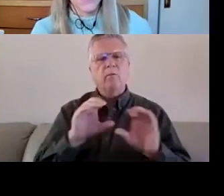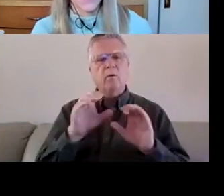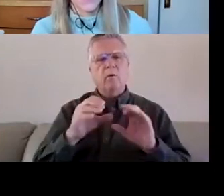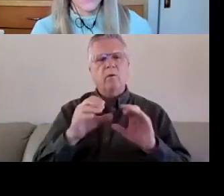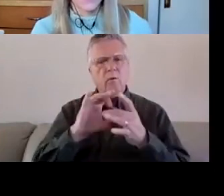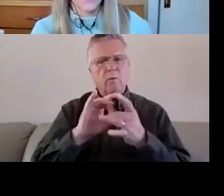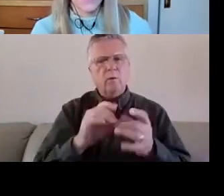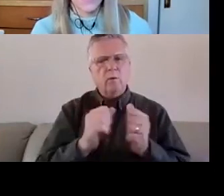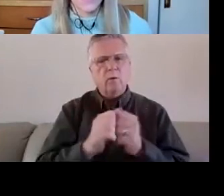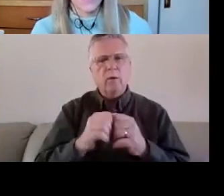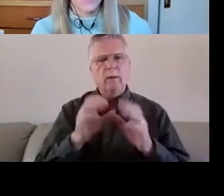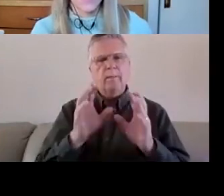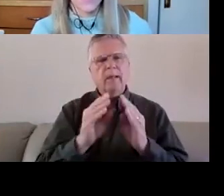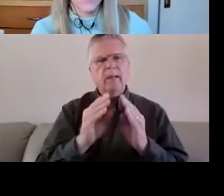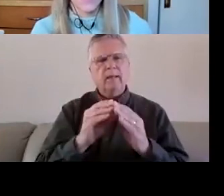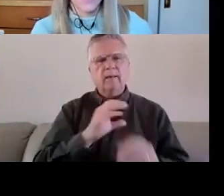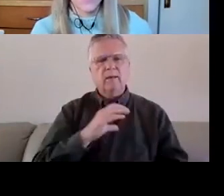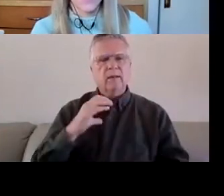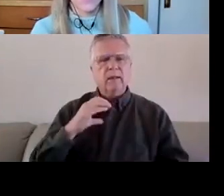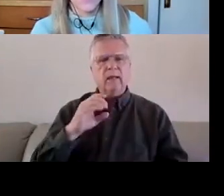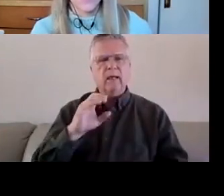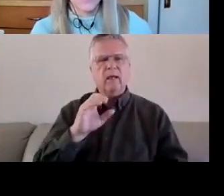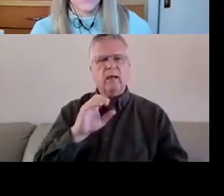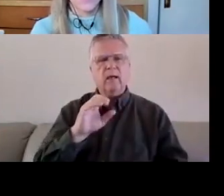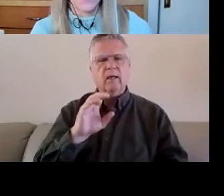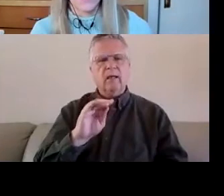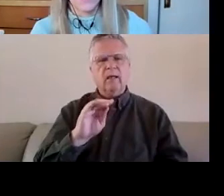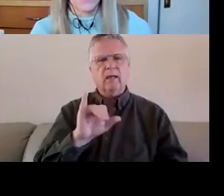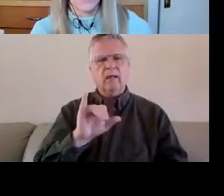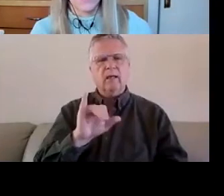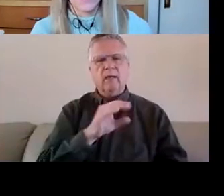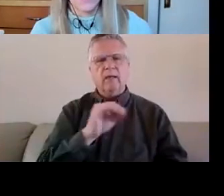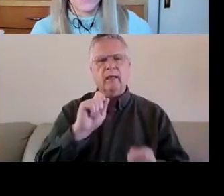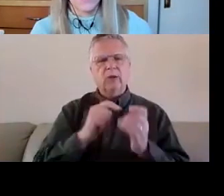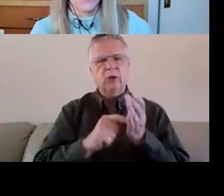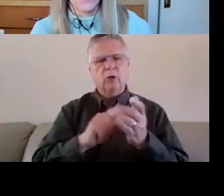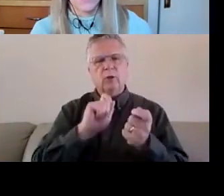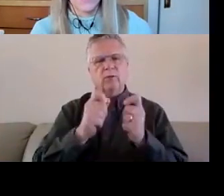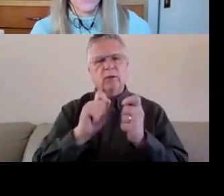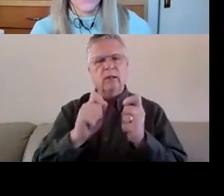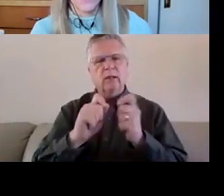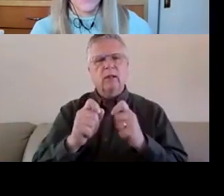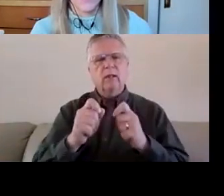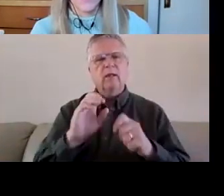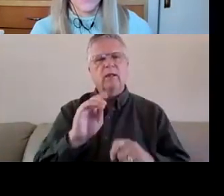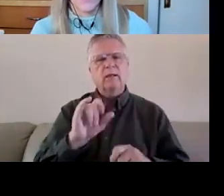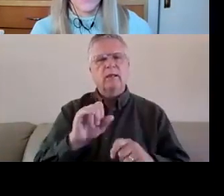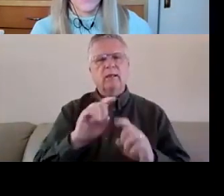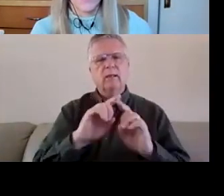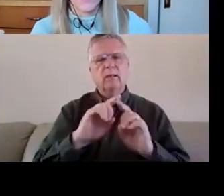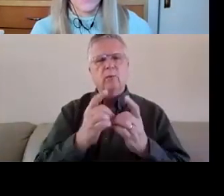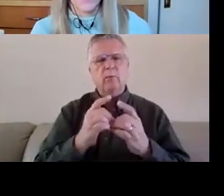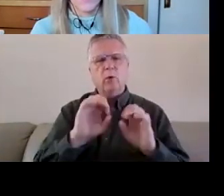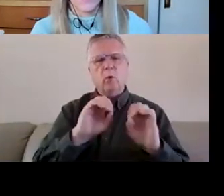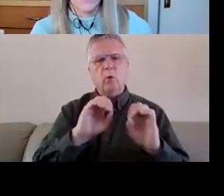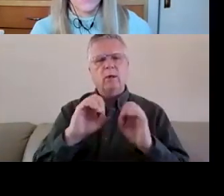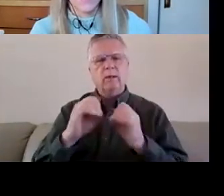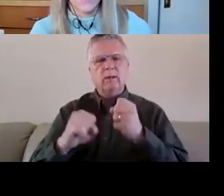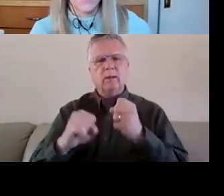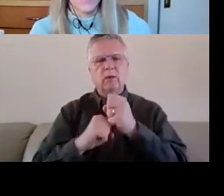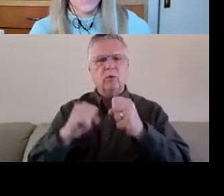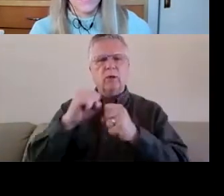of City Council, and to reflect various changes in the city's departmental organization structure and other